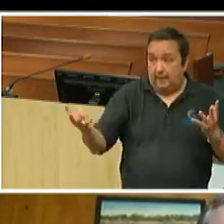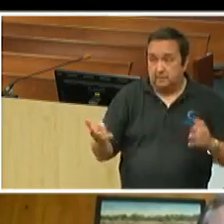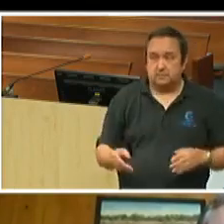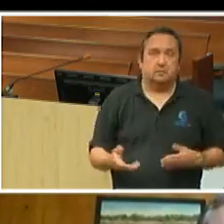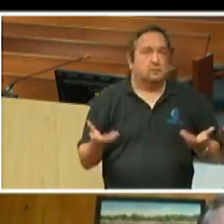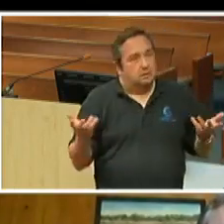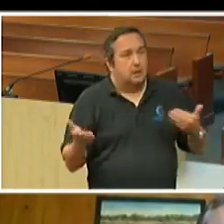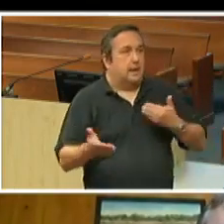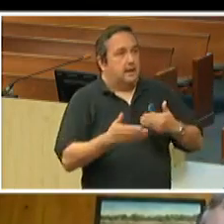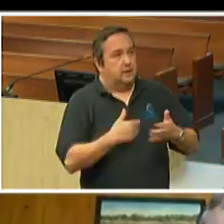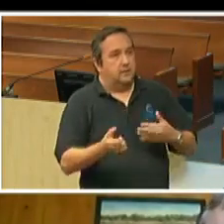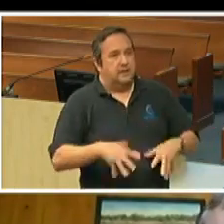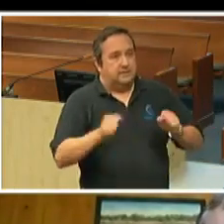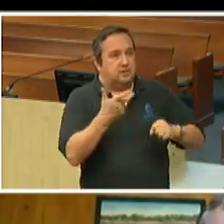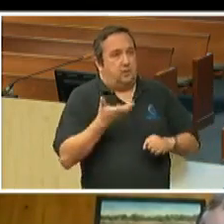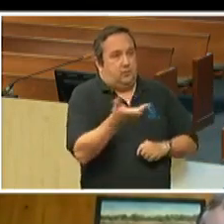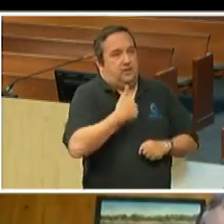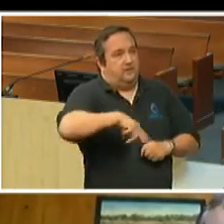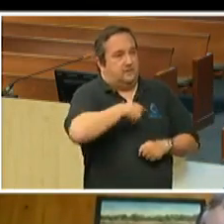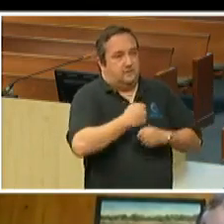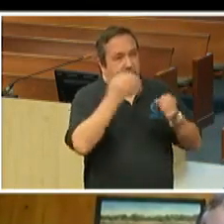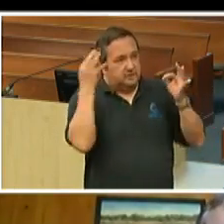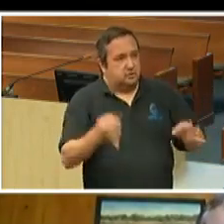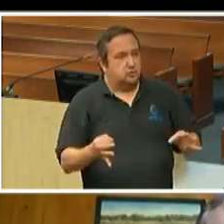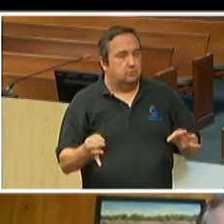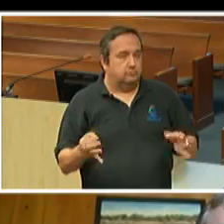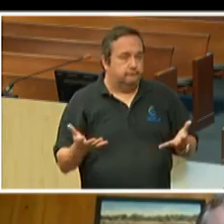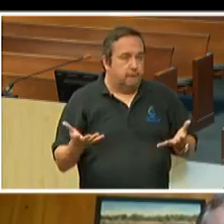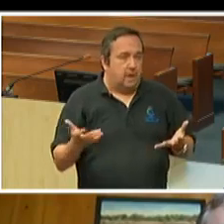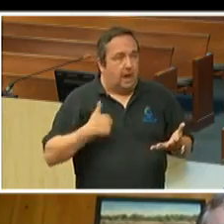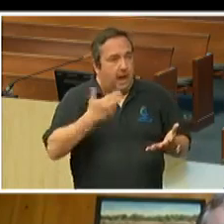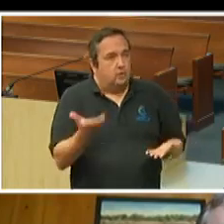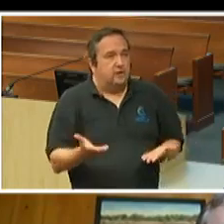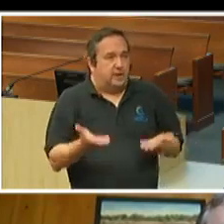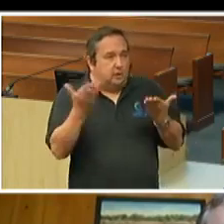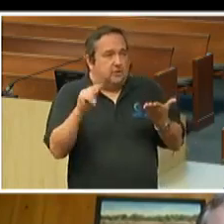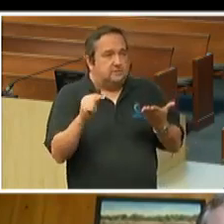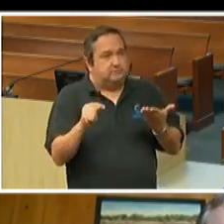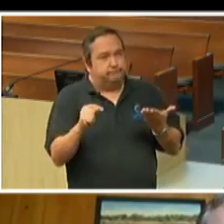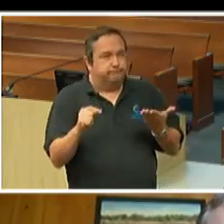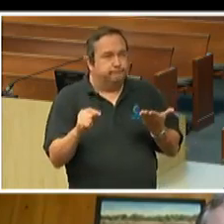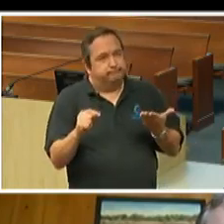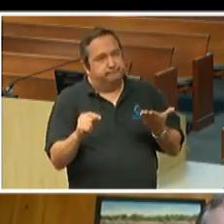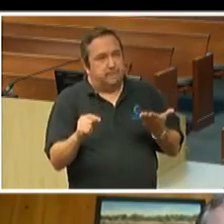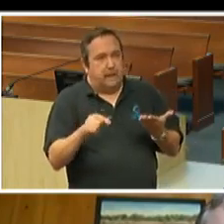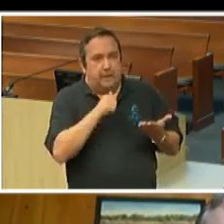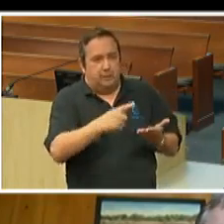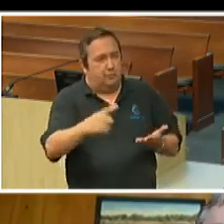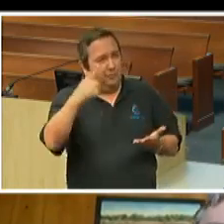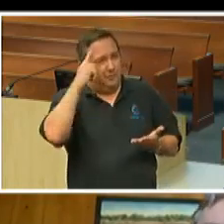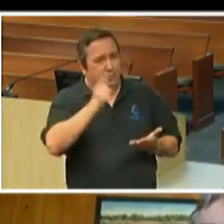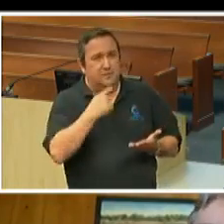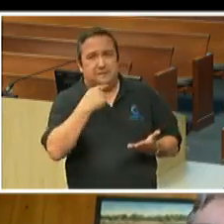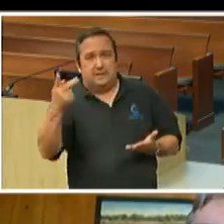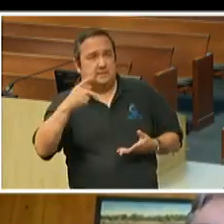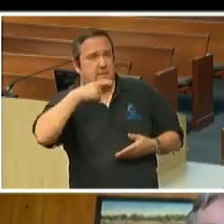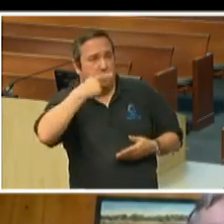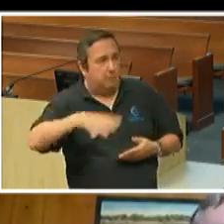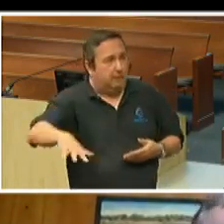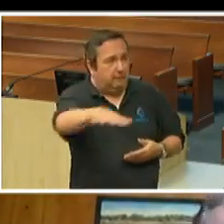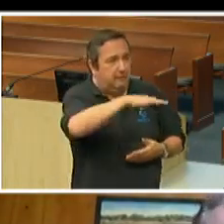it's you know, it takes 3 of us to make a decision. I would increase it marginally. I don't think it tells the public that